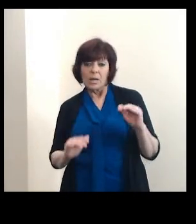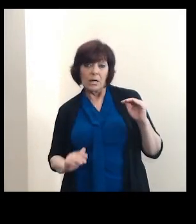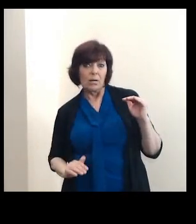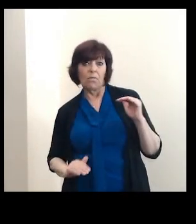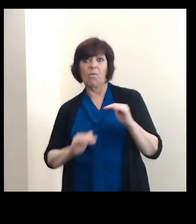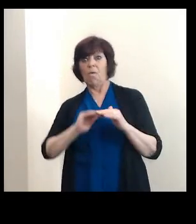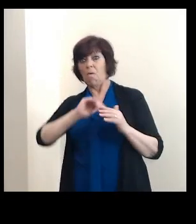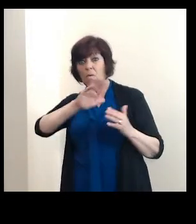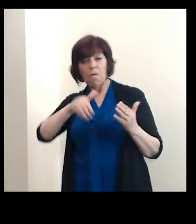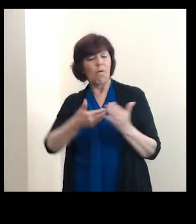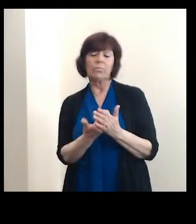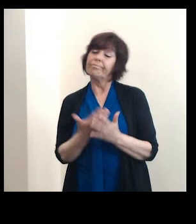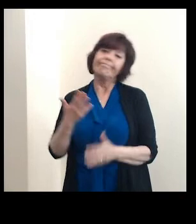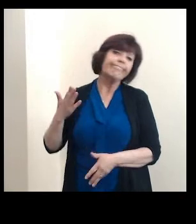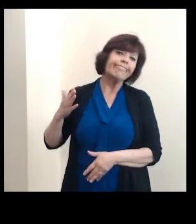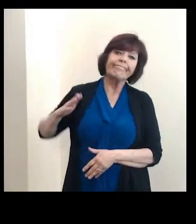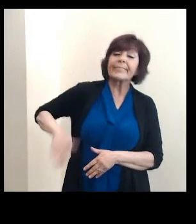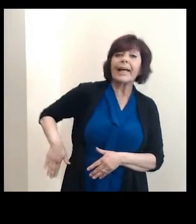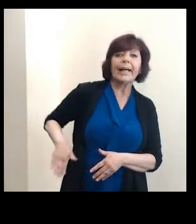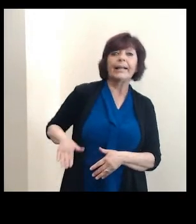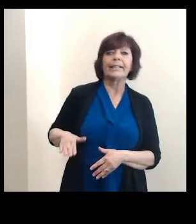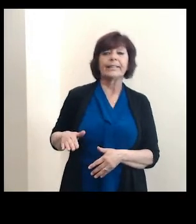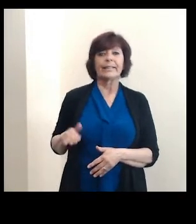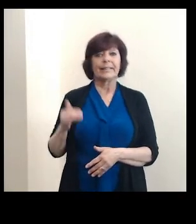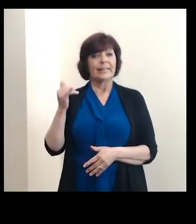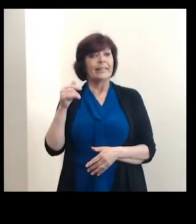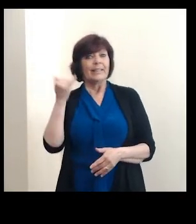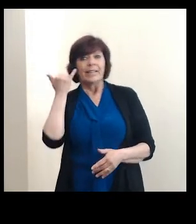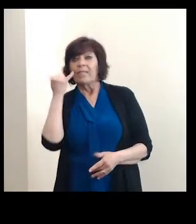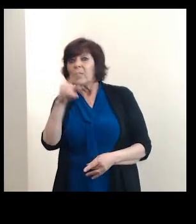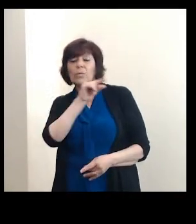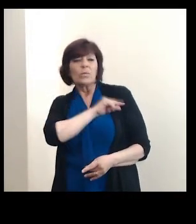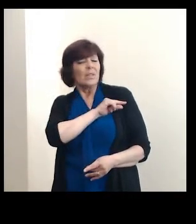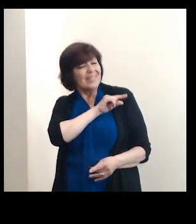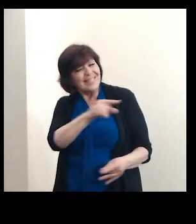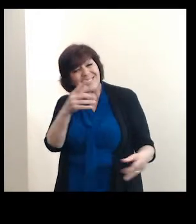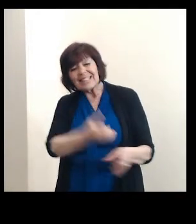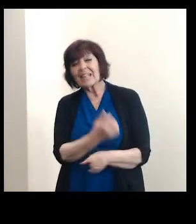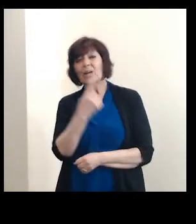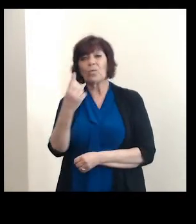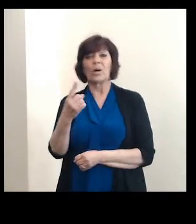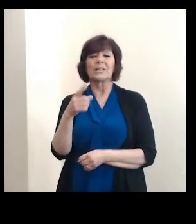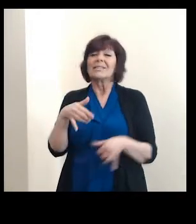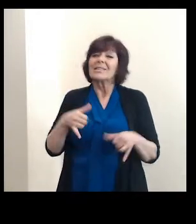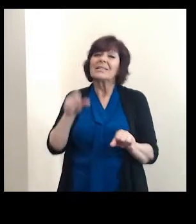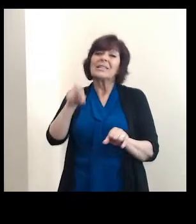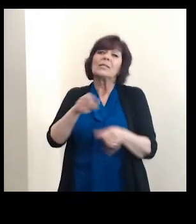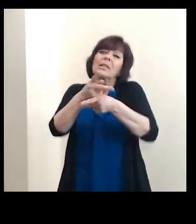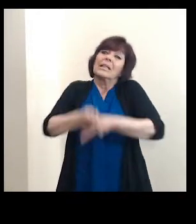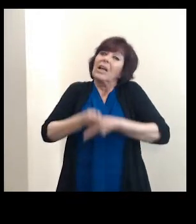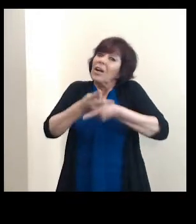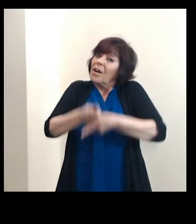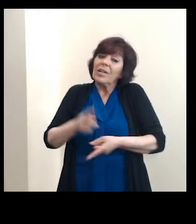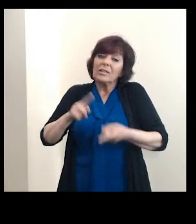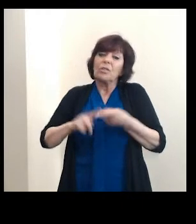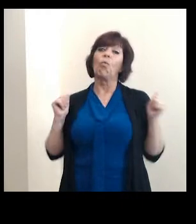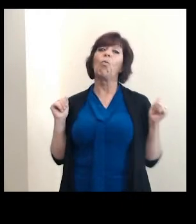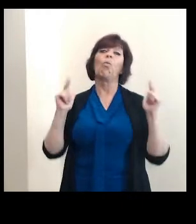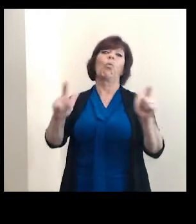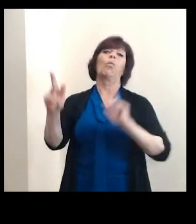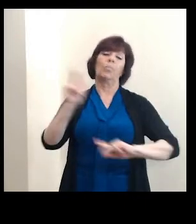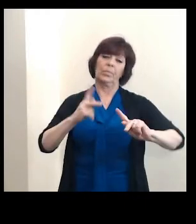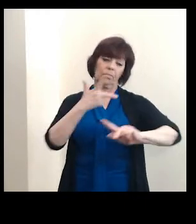which is everyone who's eligible gets one who can get one. And until that point, we still have to be careful. Because